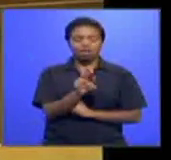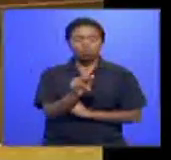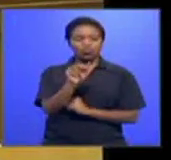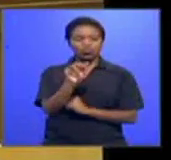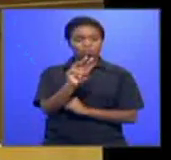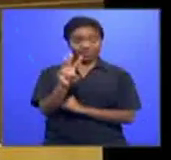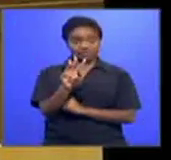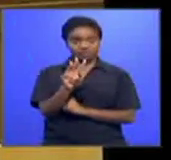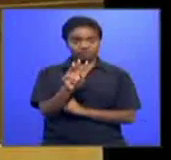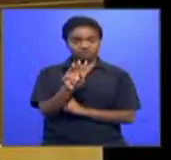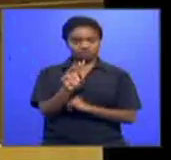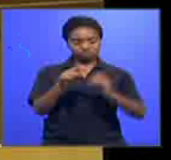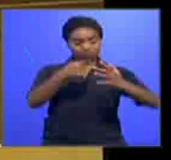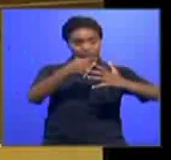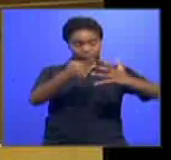Northwest,